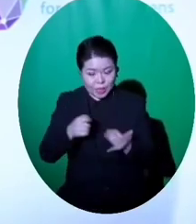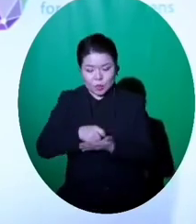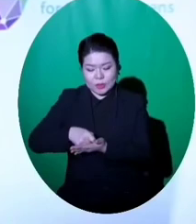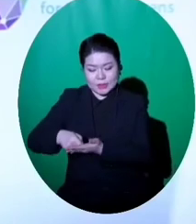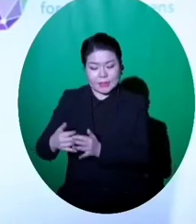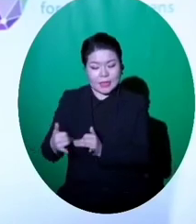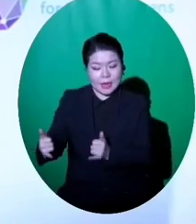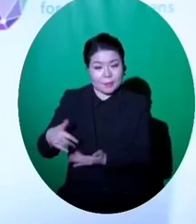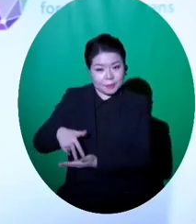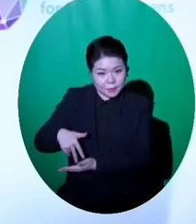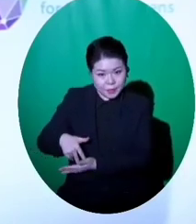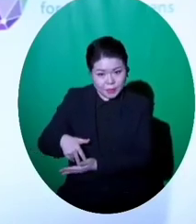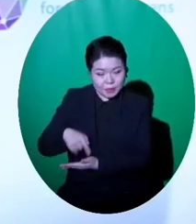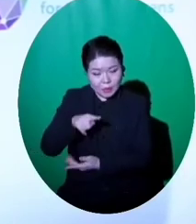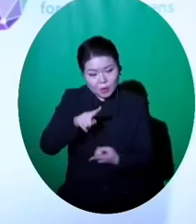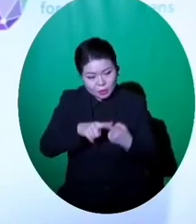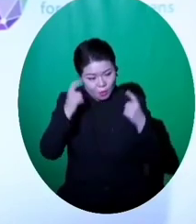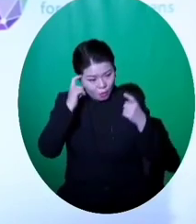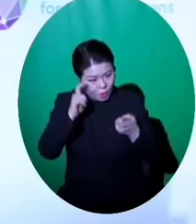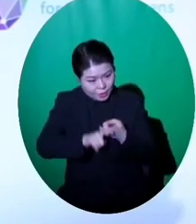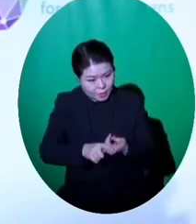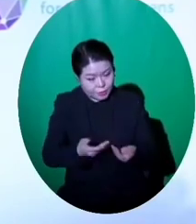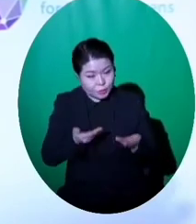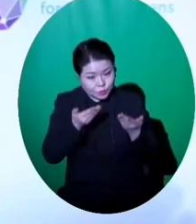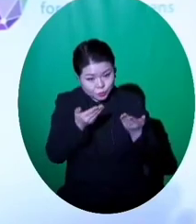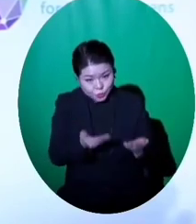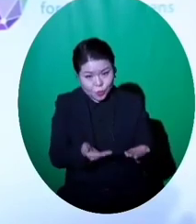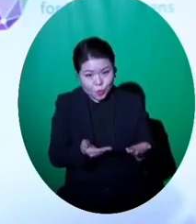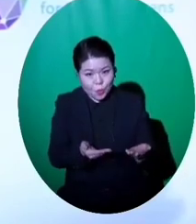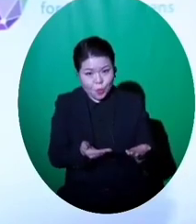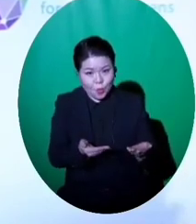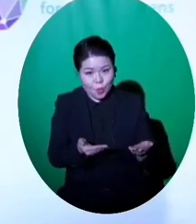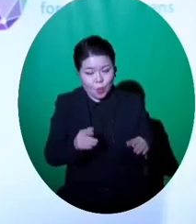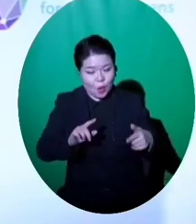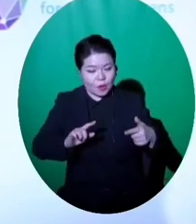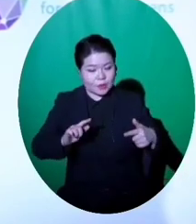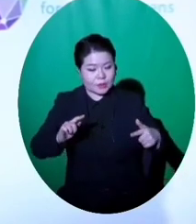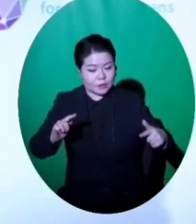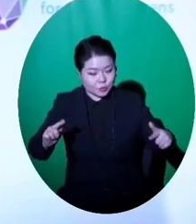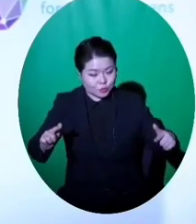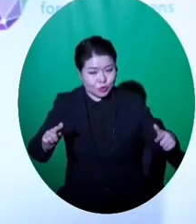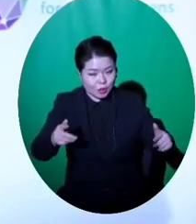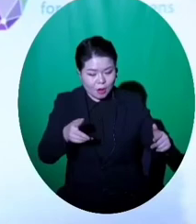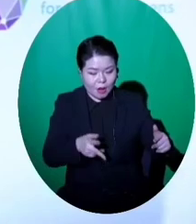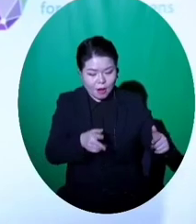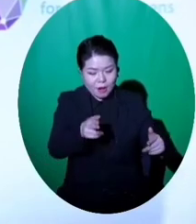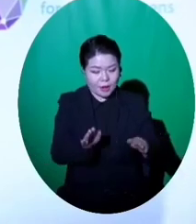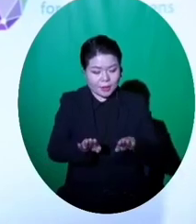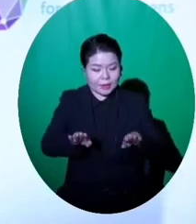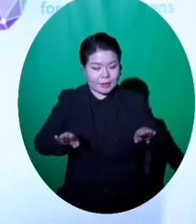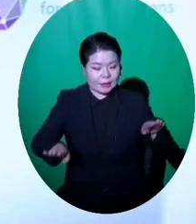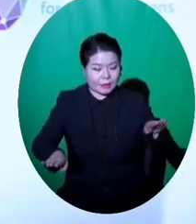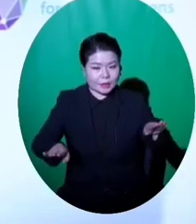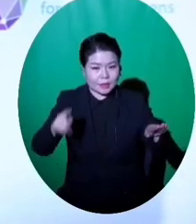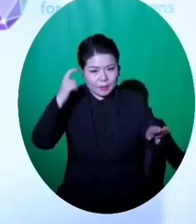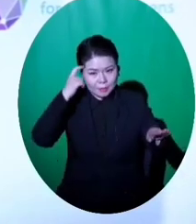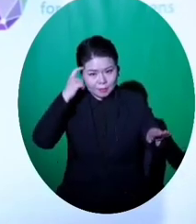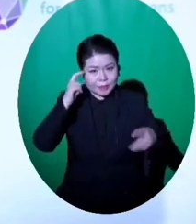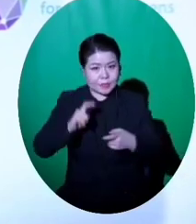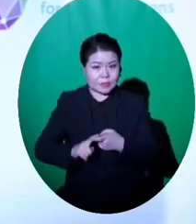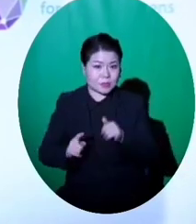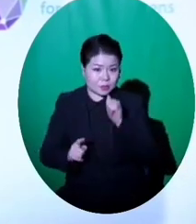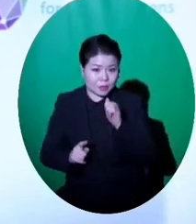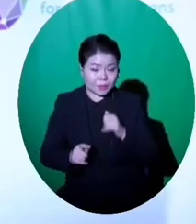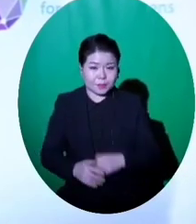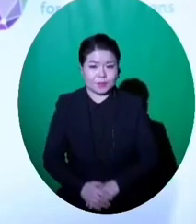that leads to. So I think there was a crack between within the arts institution that I was working with